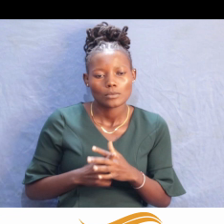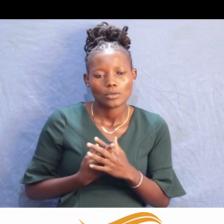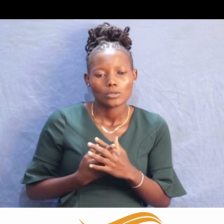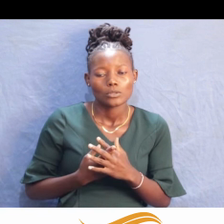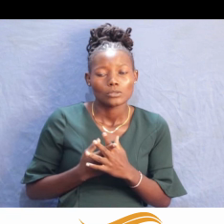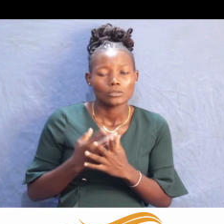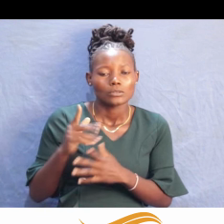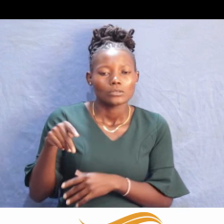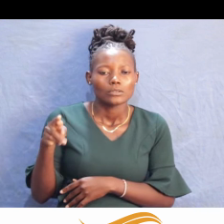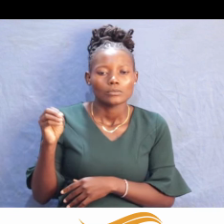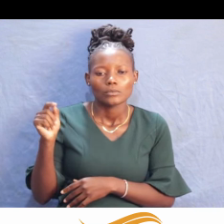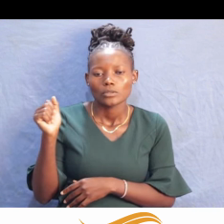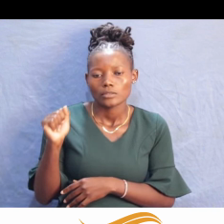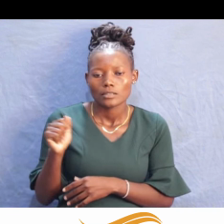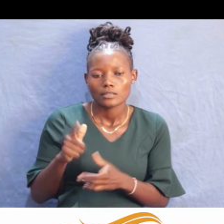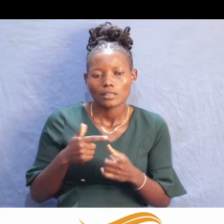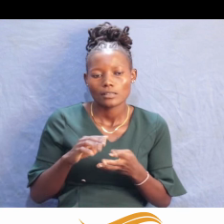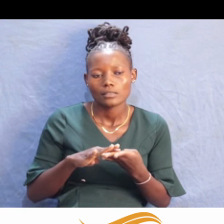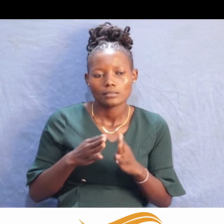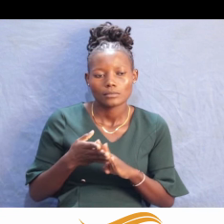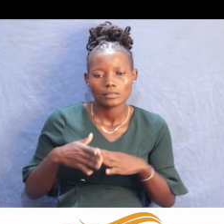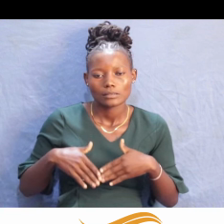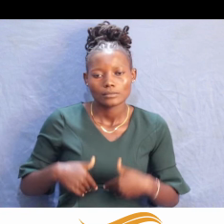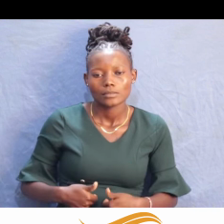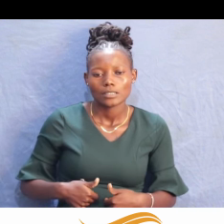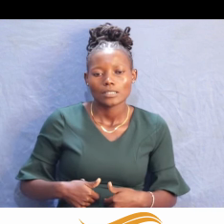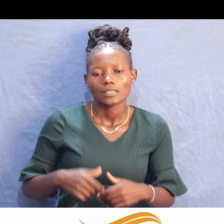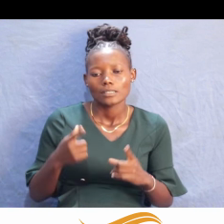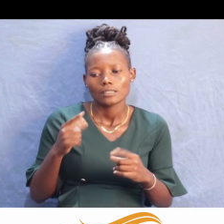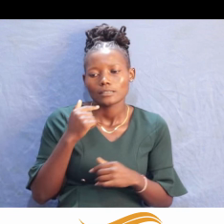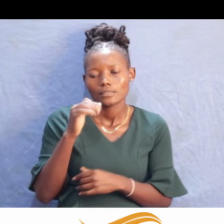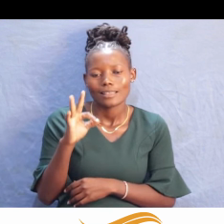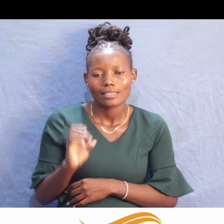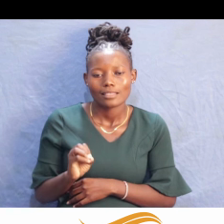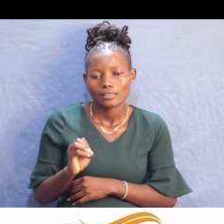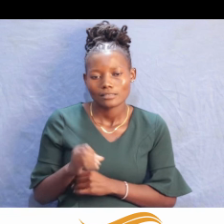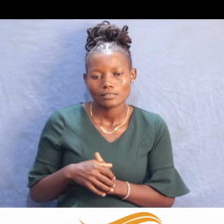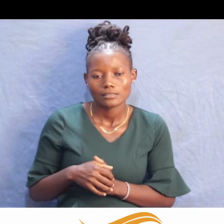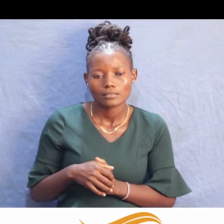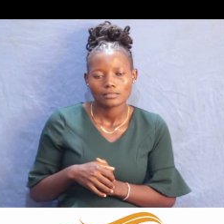exhausted. So let's say some of the coaches listening are 30.